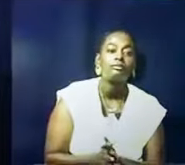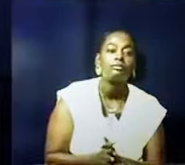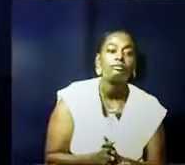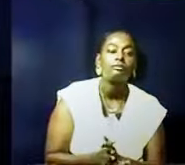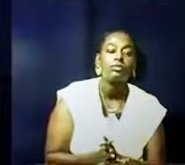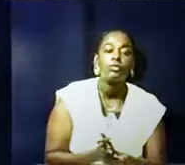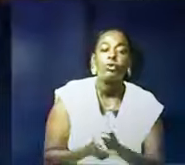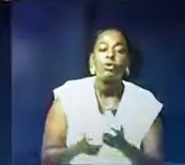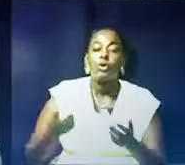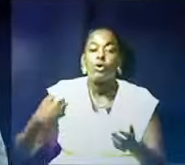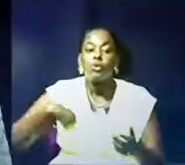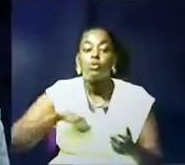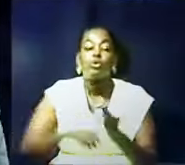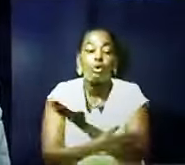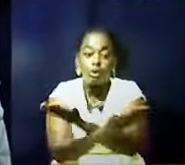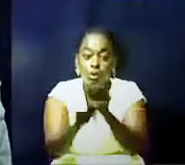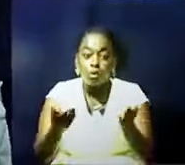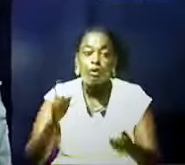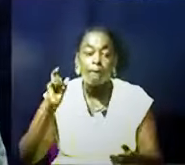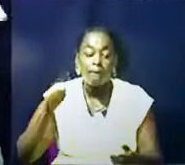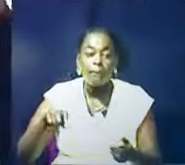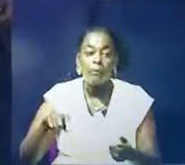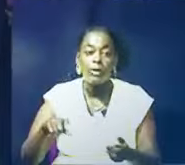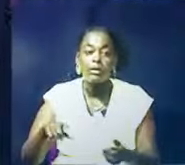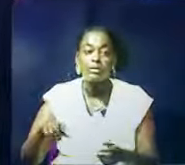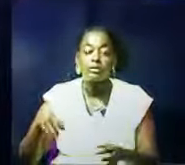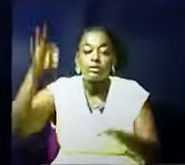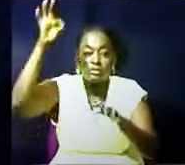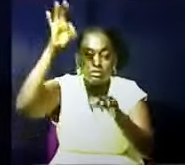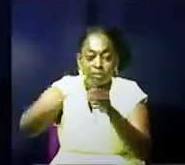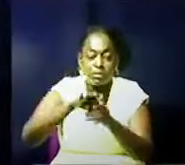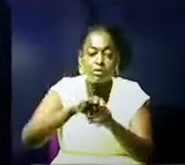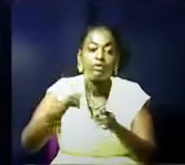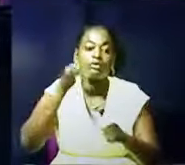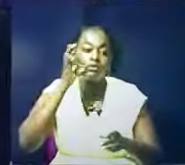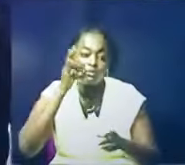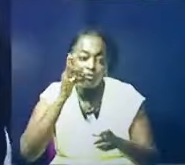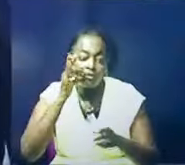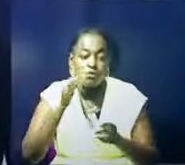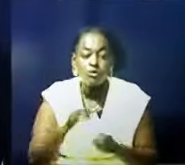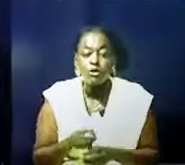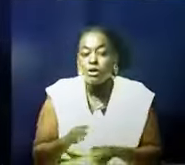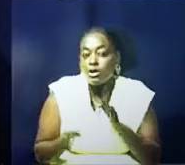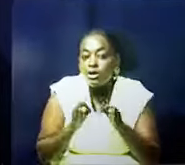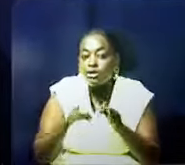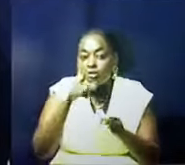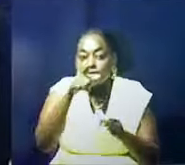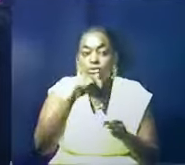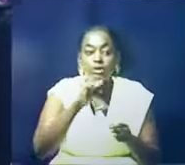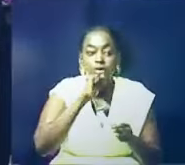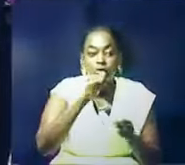are. But lack of closeness with Jesus in your closet